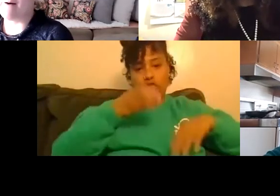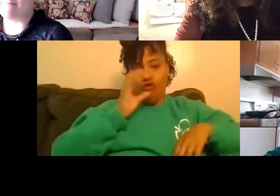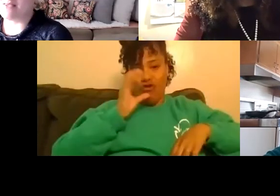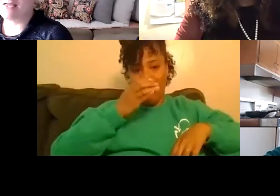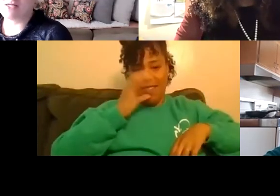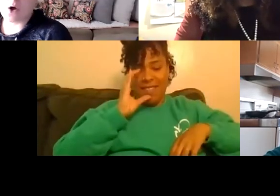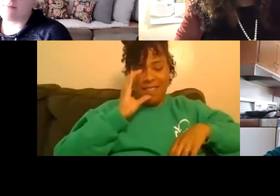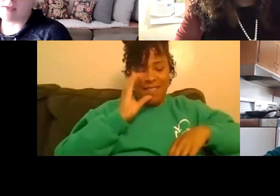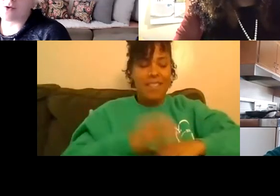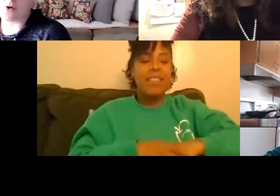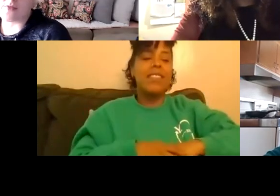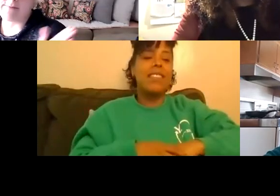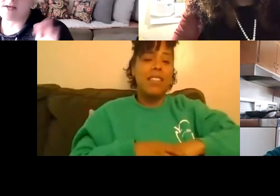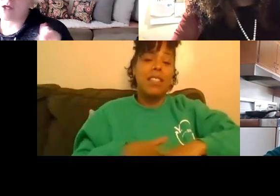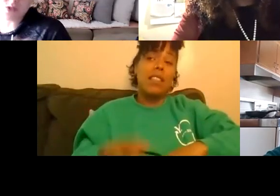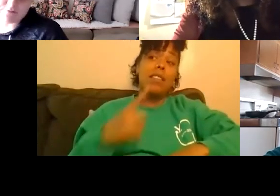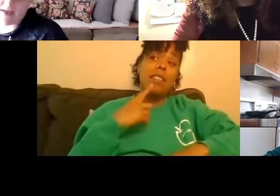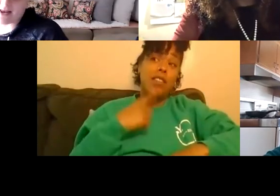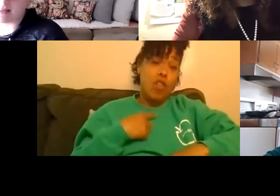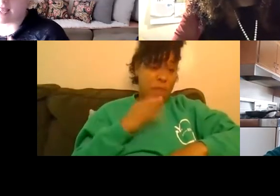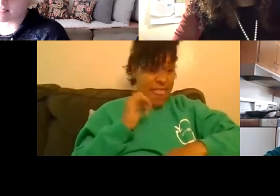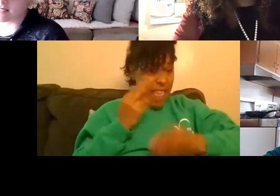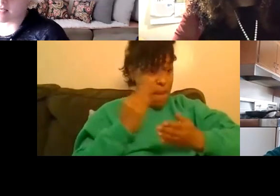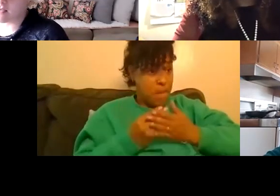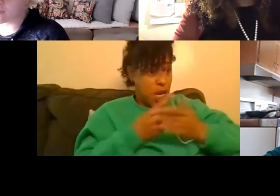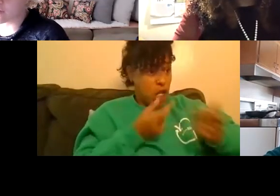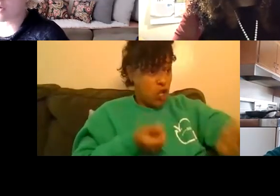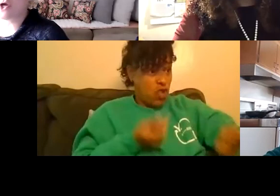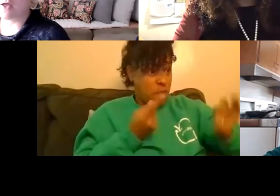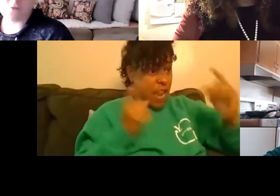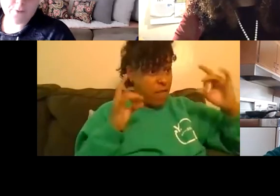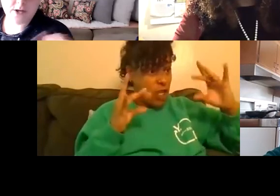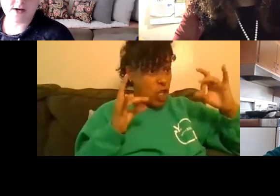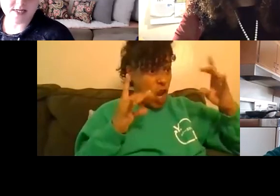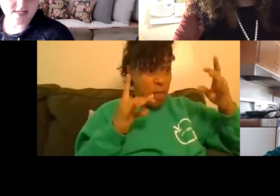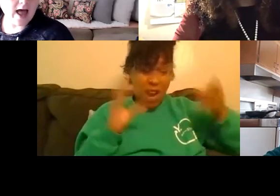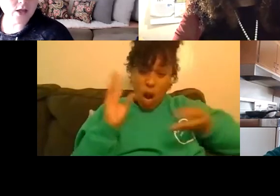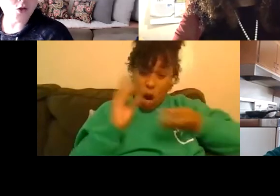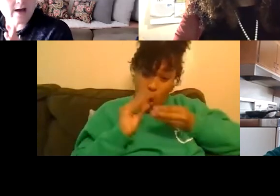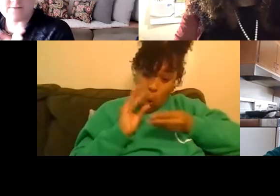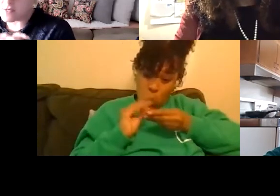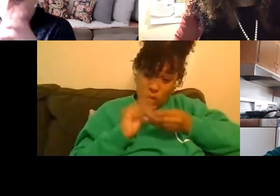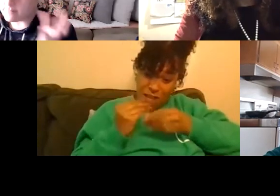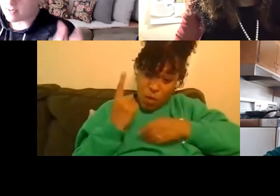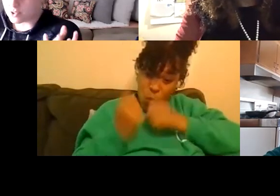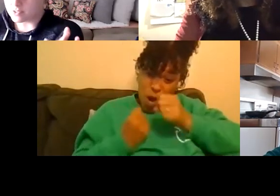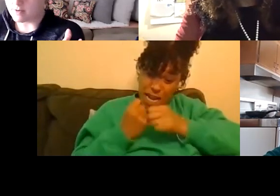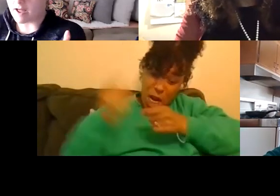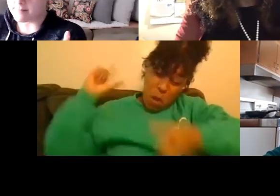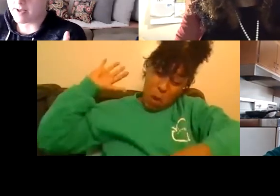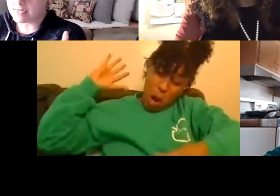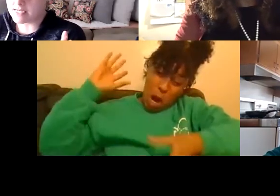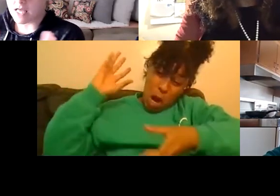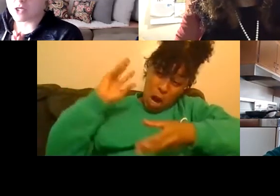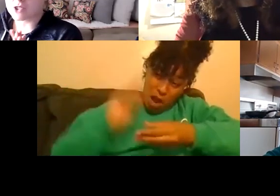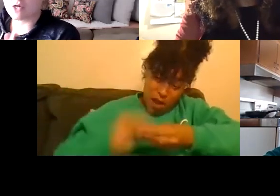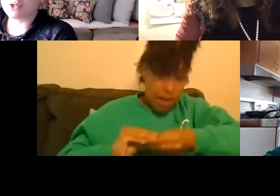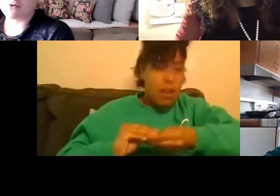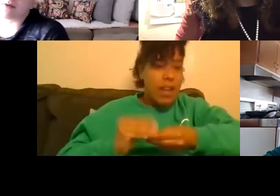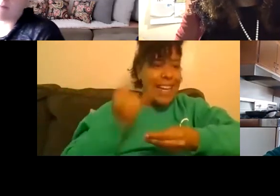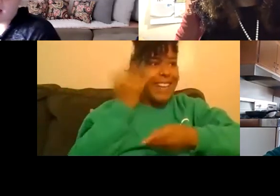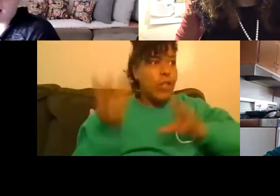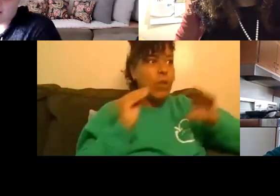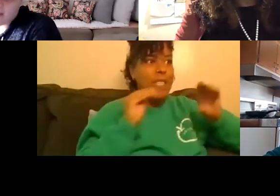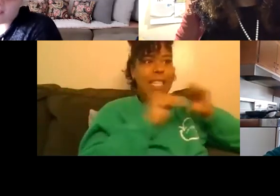So he told me, you know, that money you spend at the end of the year, if you put it aside, you'll have a good amount of money.